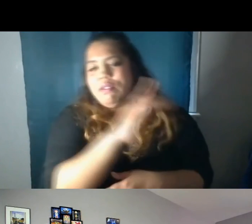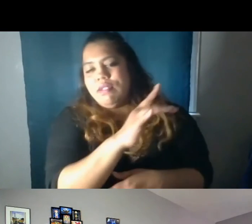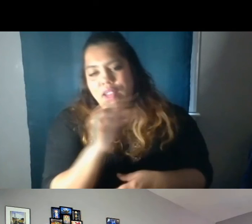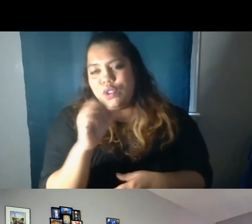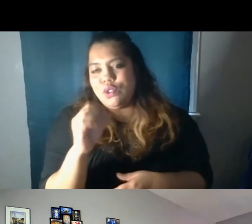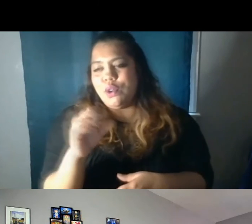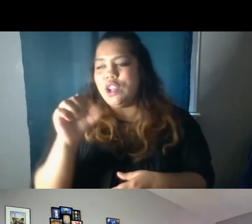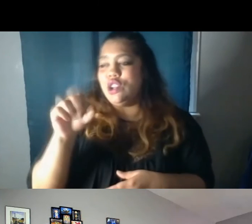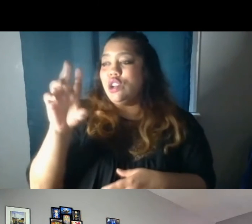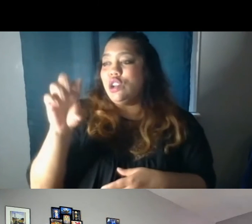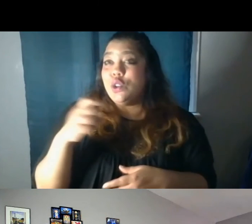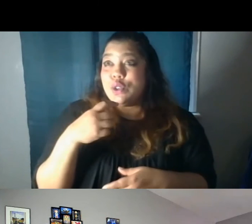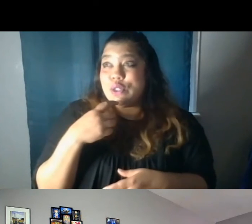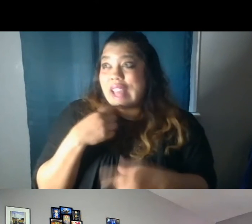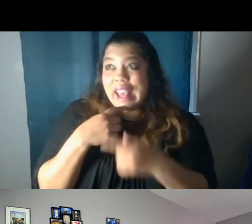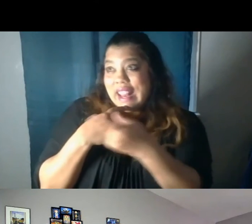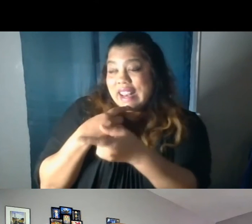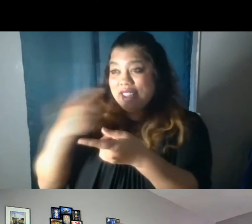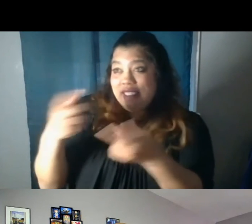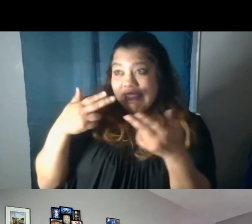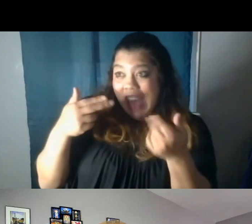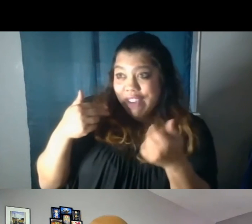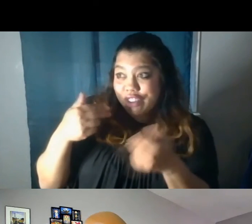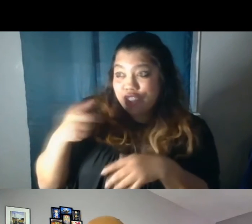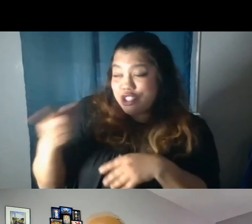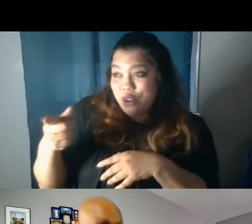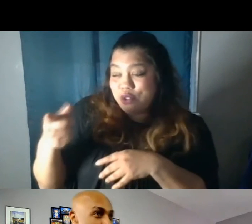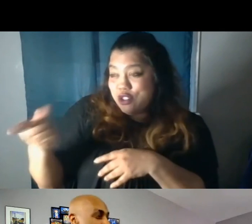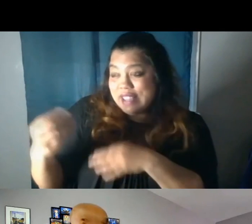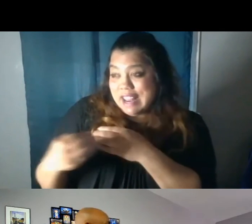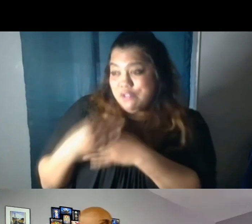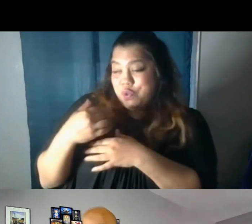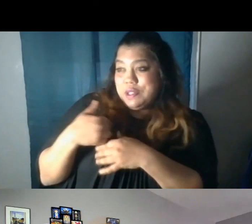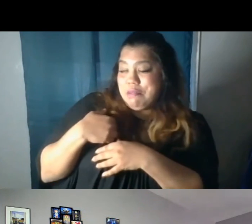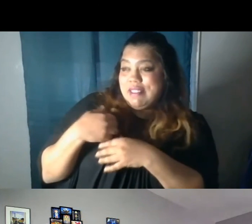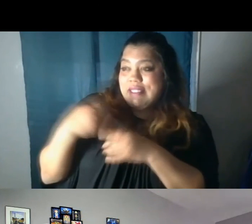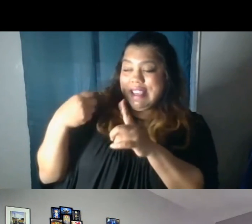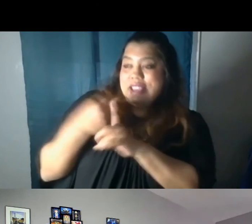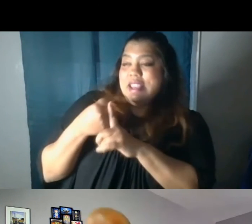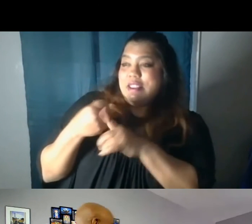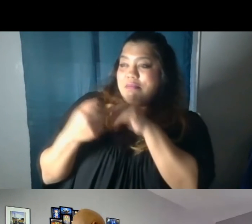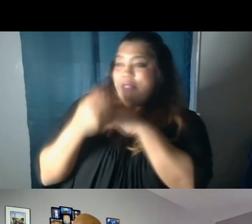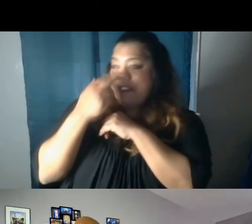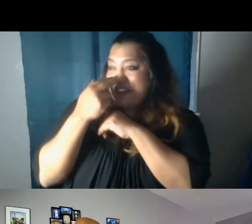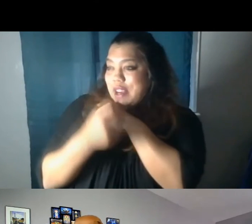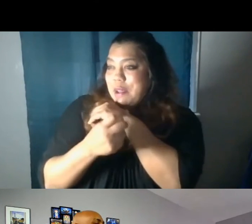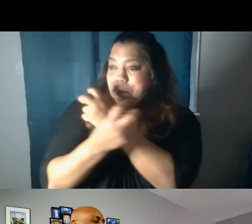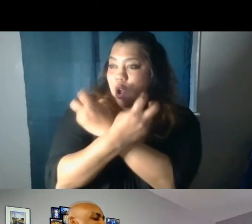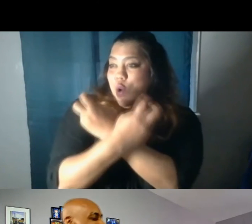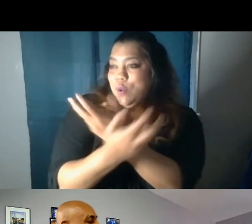fault. Sue said about laughter, and so she hit my funny bone. So why are you so close to the mic? Because I want to make sure everybody can hear me. Okay,